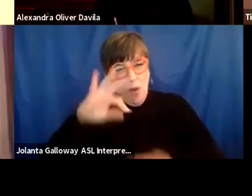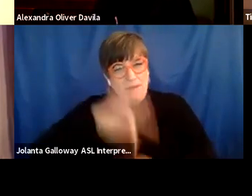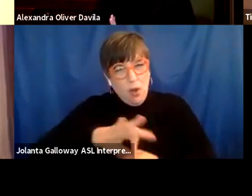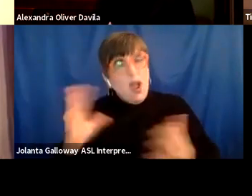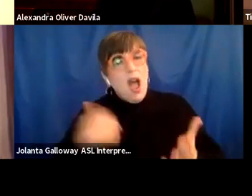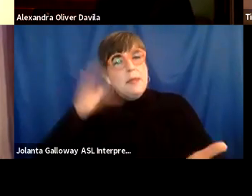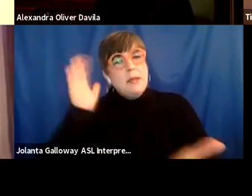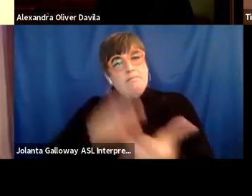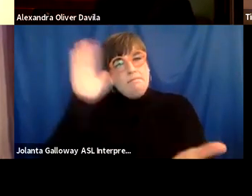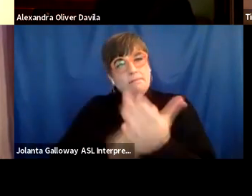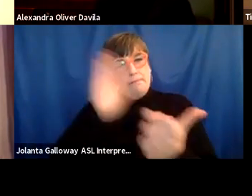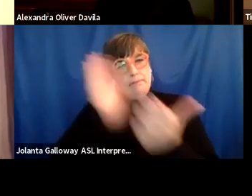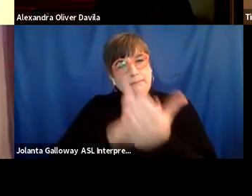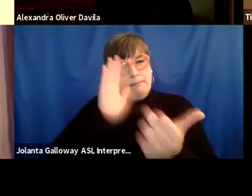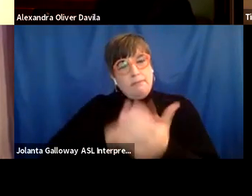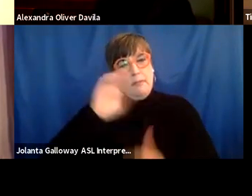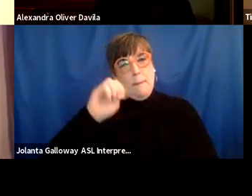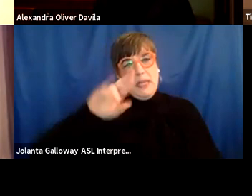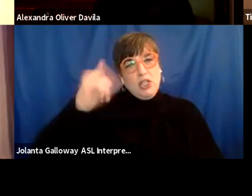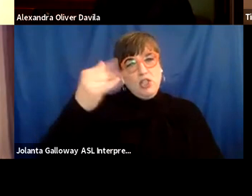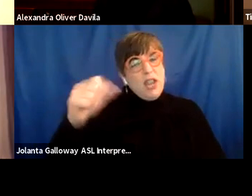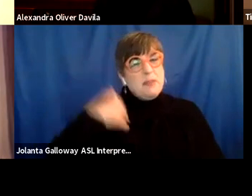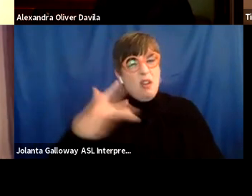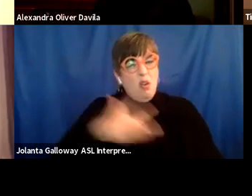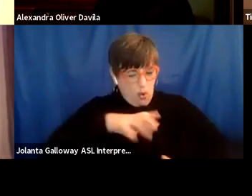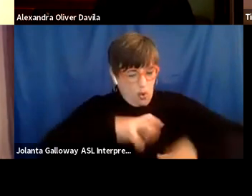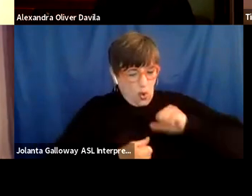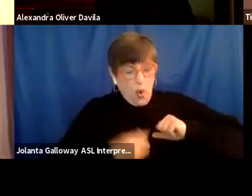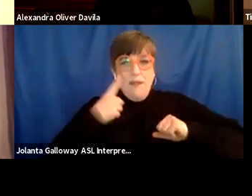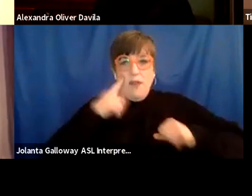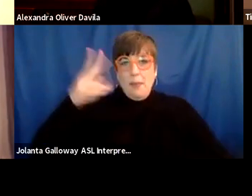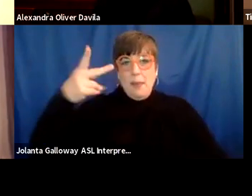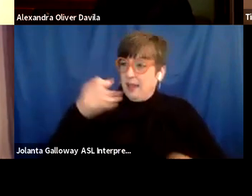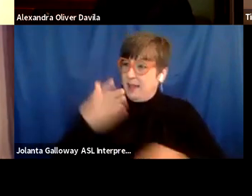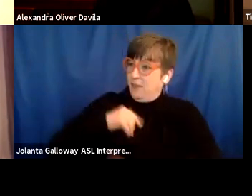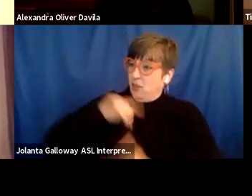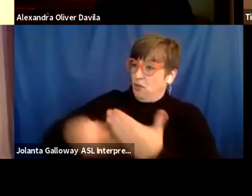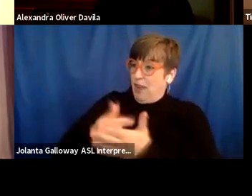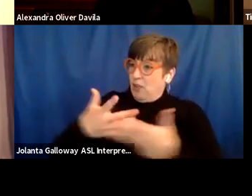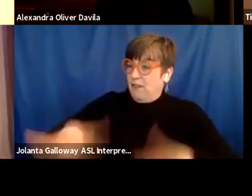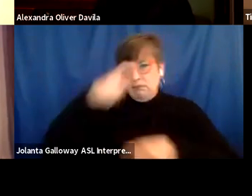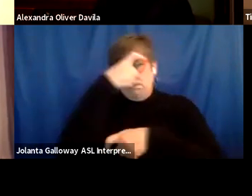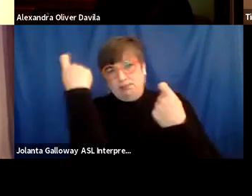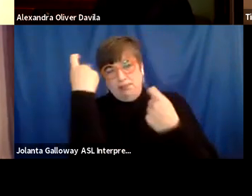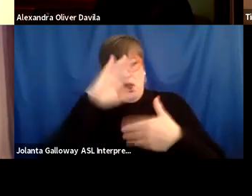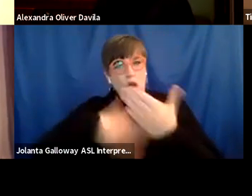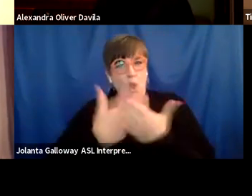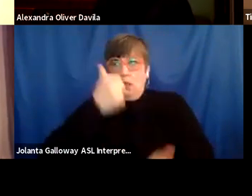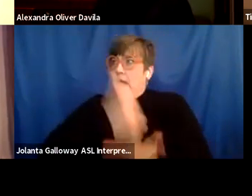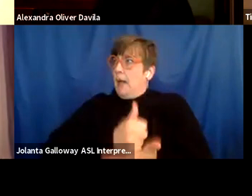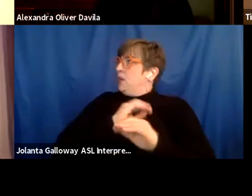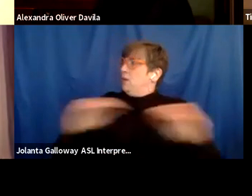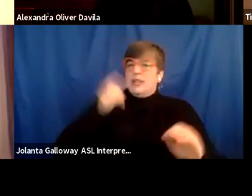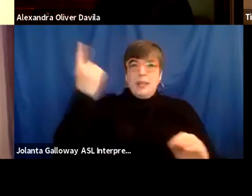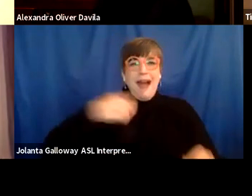round of applause, Mr. James. My heart sinks for the students who will still be in BPS after I graduate. The trauma and helplessness that they're feeling is something I never